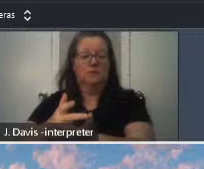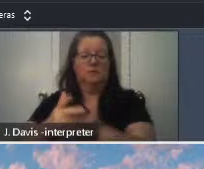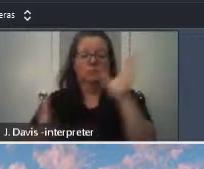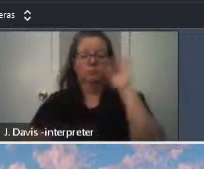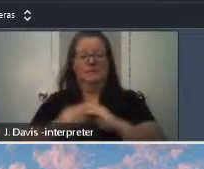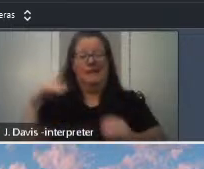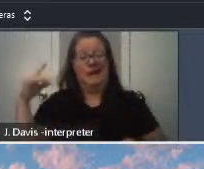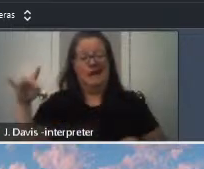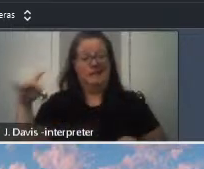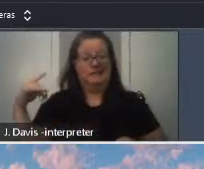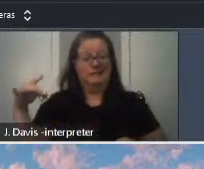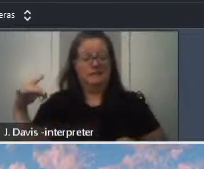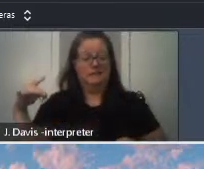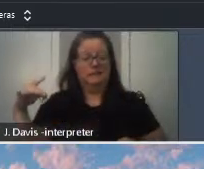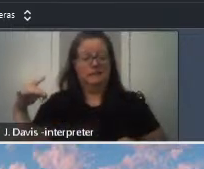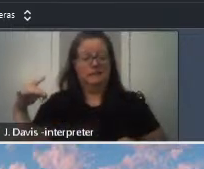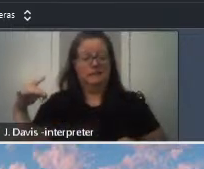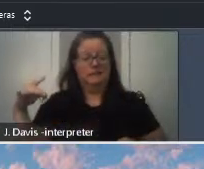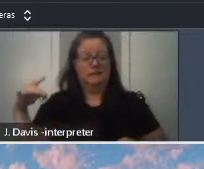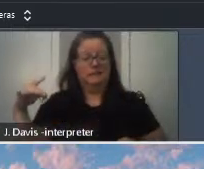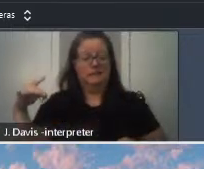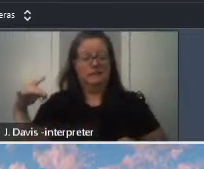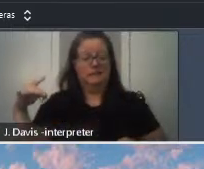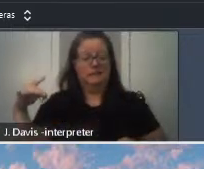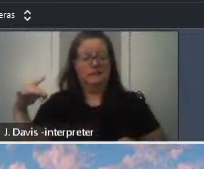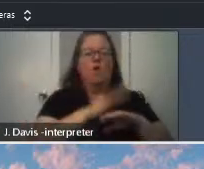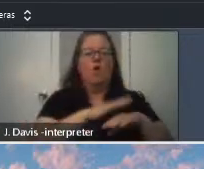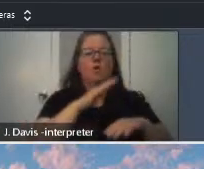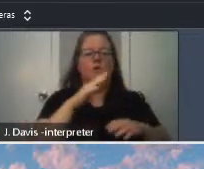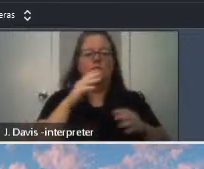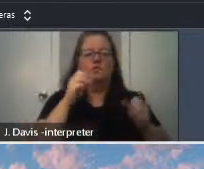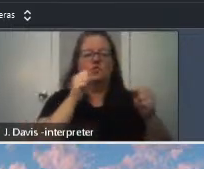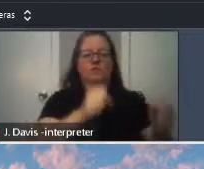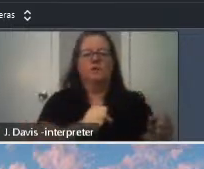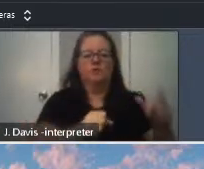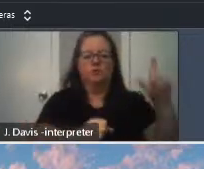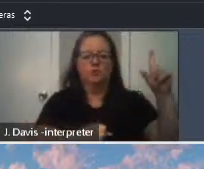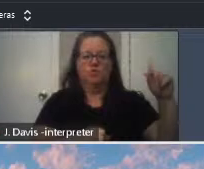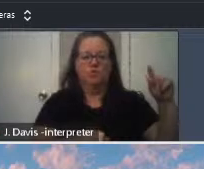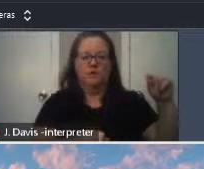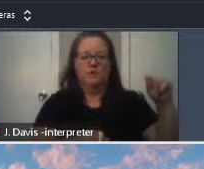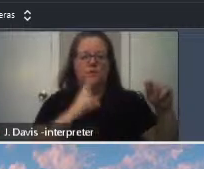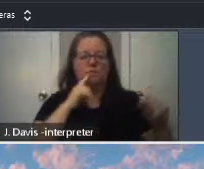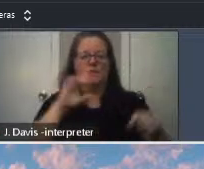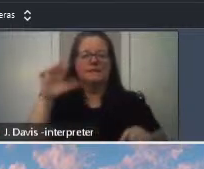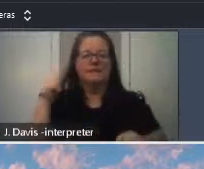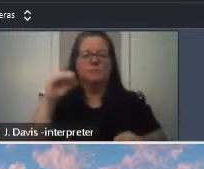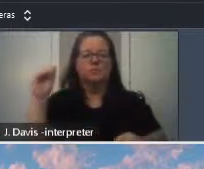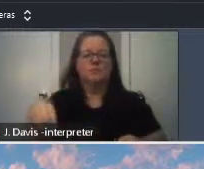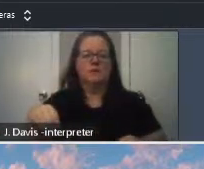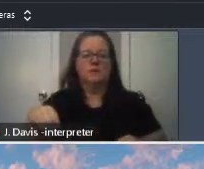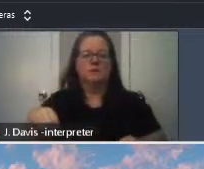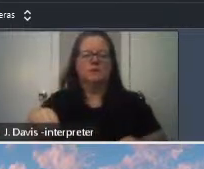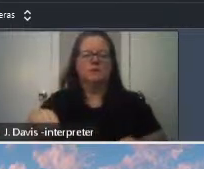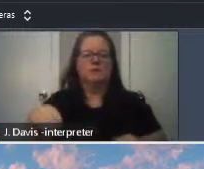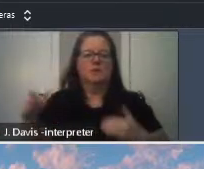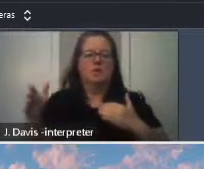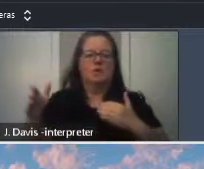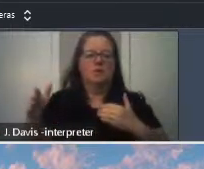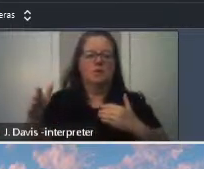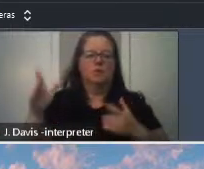spots and the street parking of 20 spots with a 10% reduction for being near a bus stop